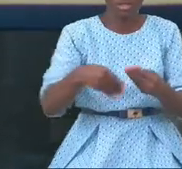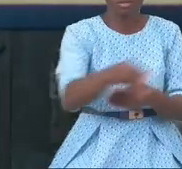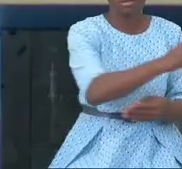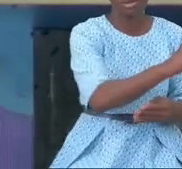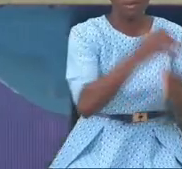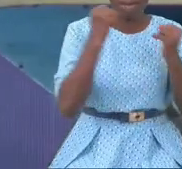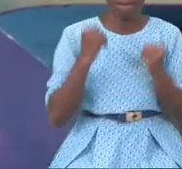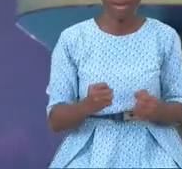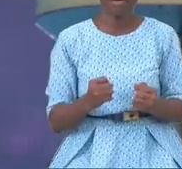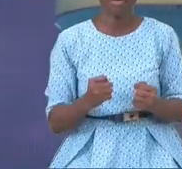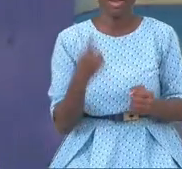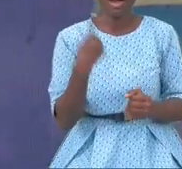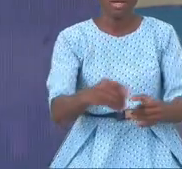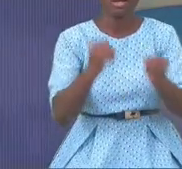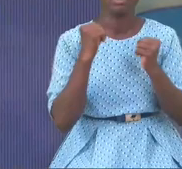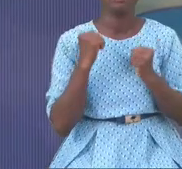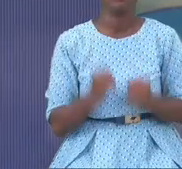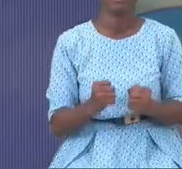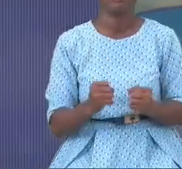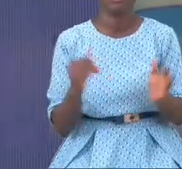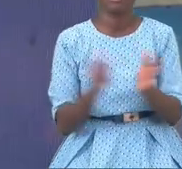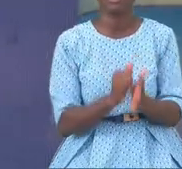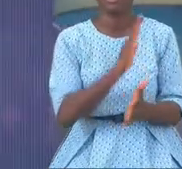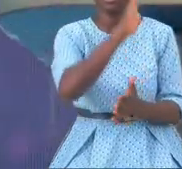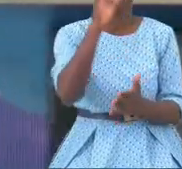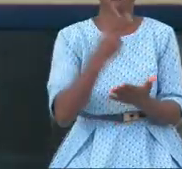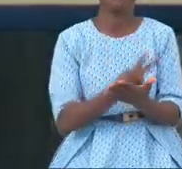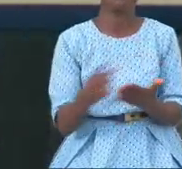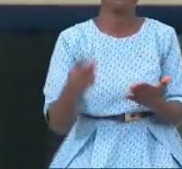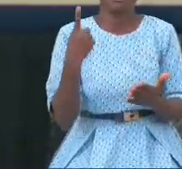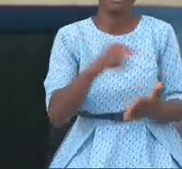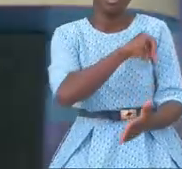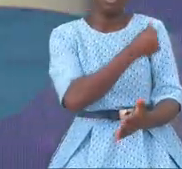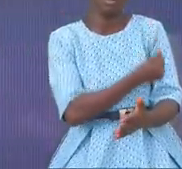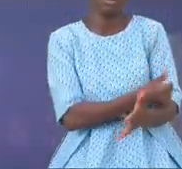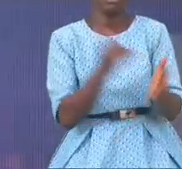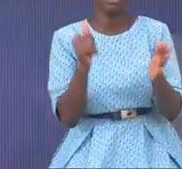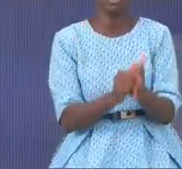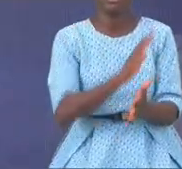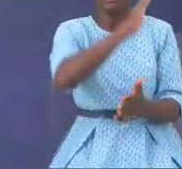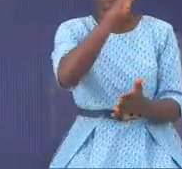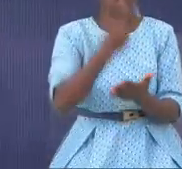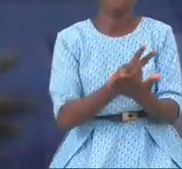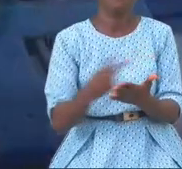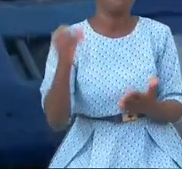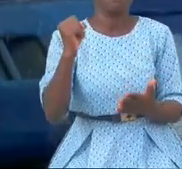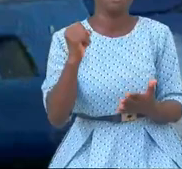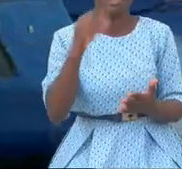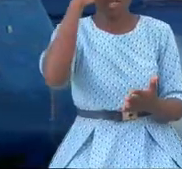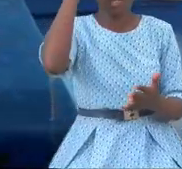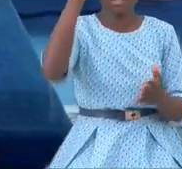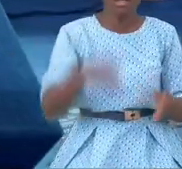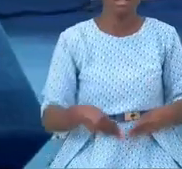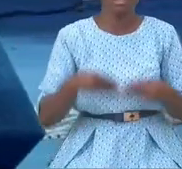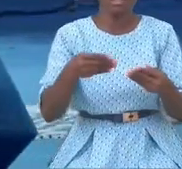fails, he gave them power to become the sons of God. To